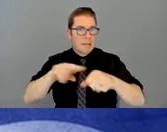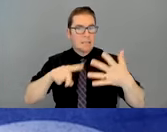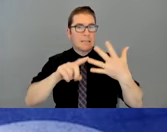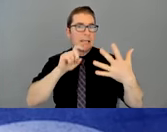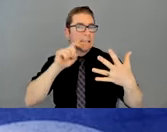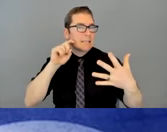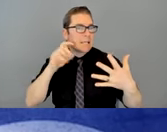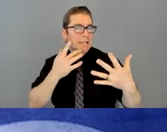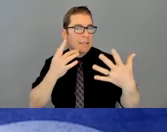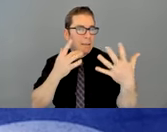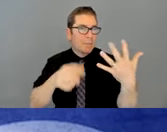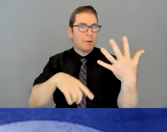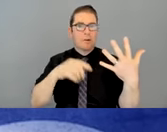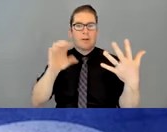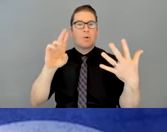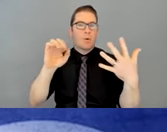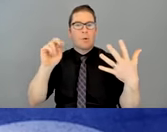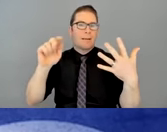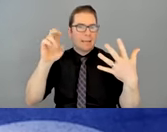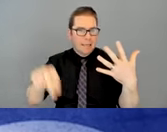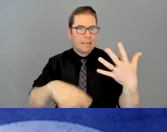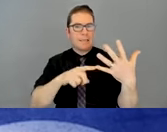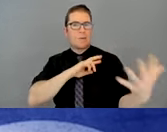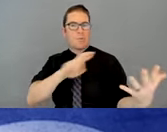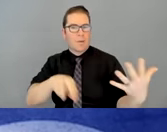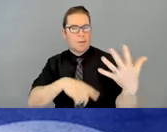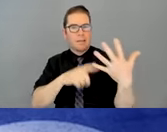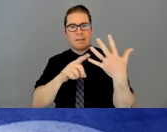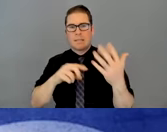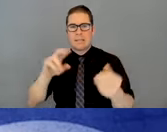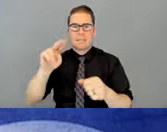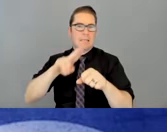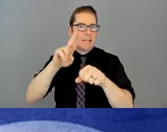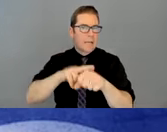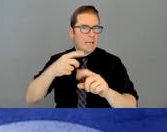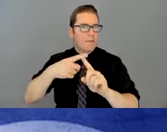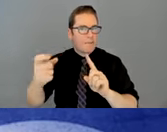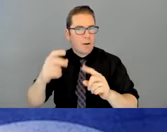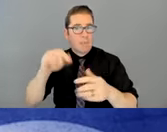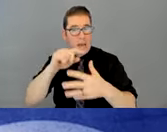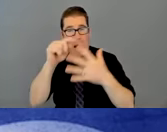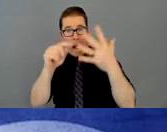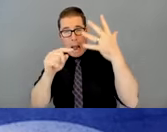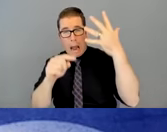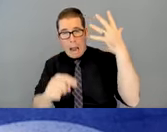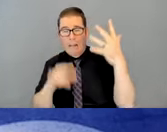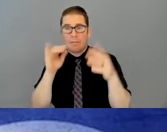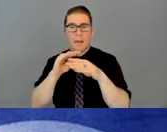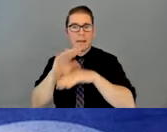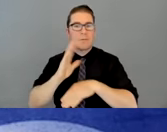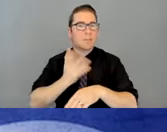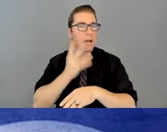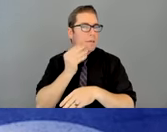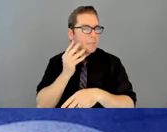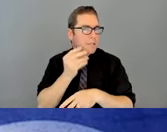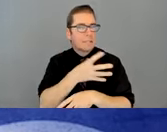religion, spirituality, socioeconomic status, disability, et cetera, influence our experiences and our interactions with